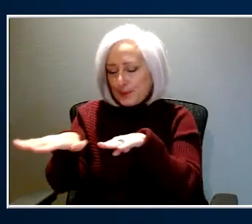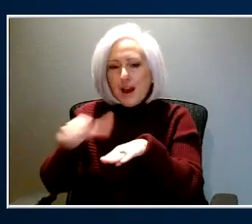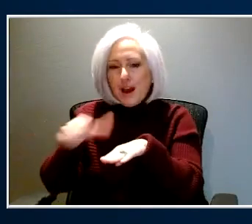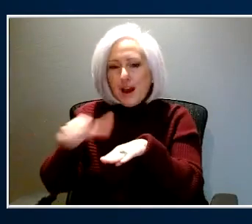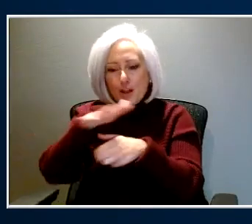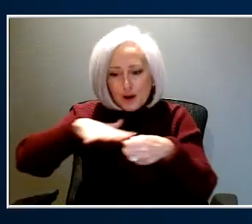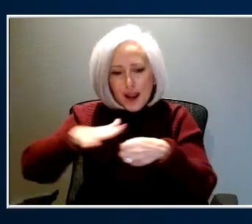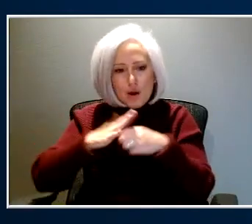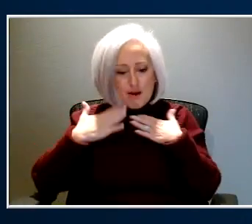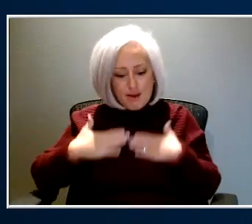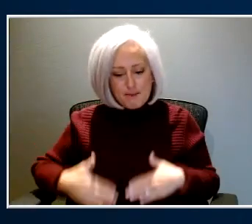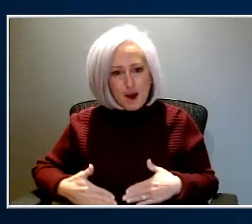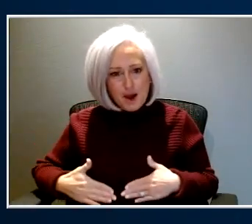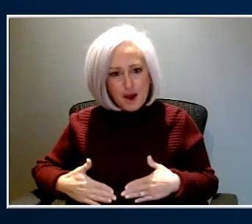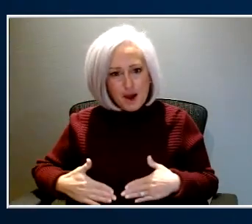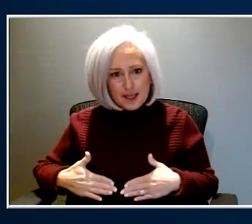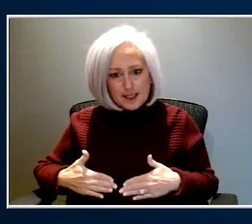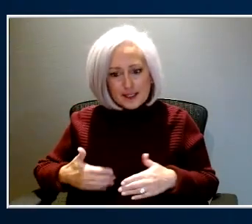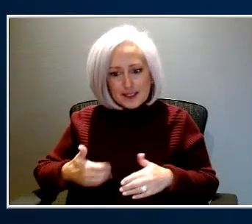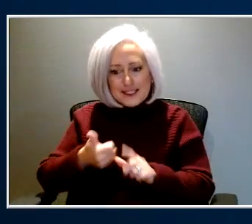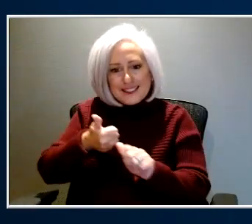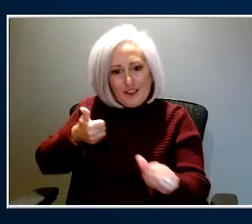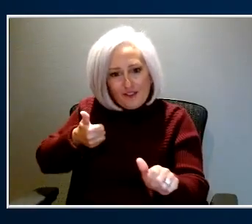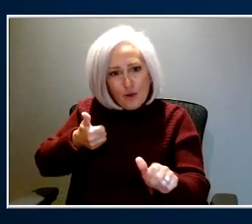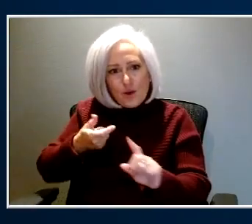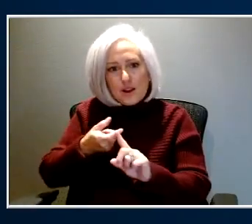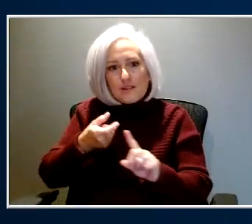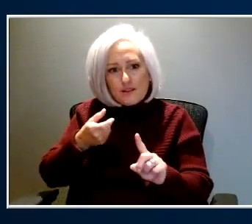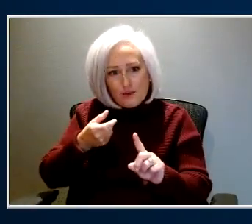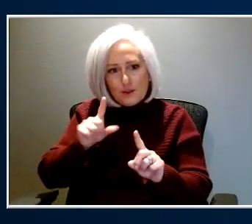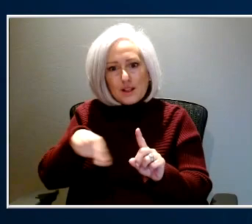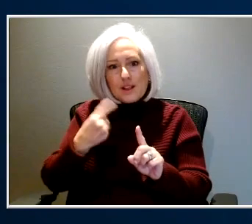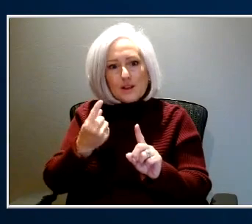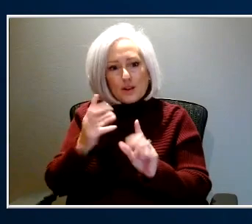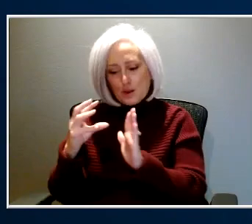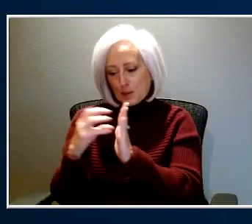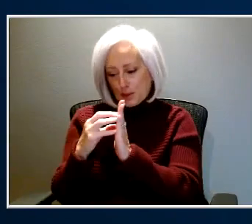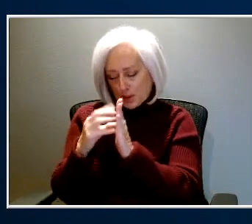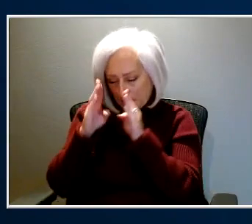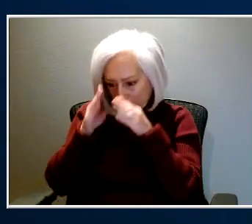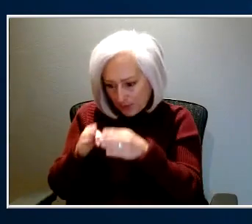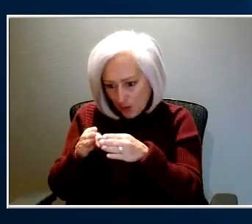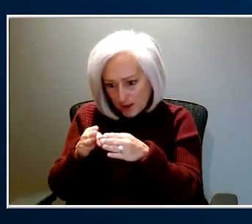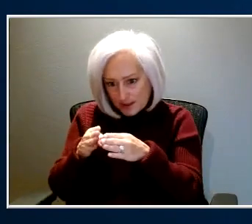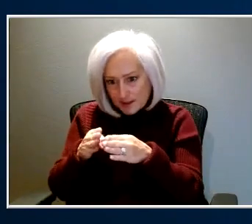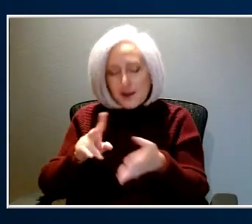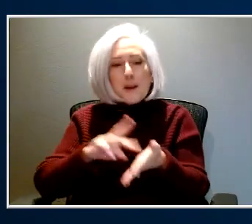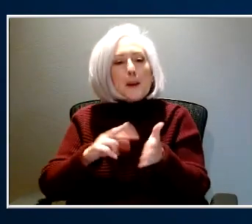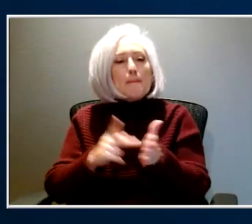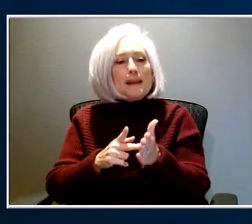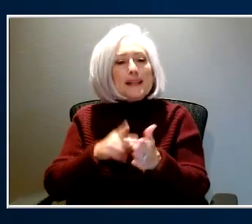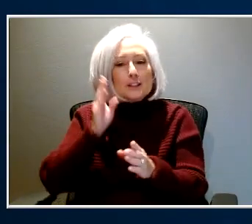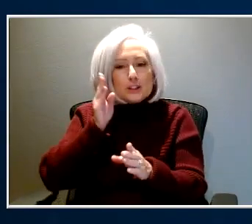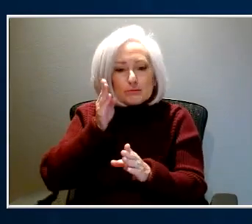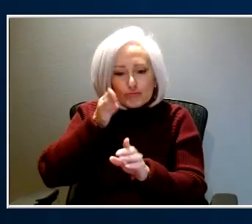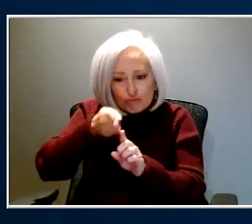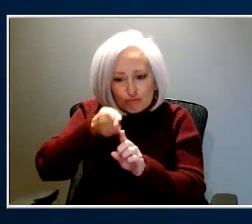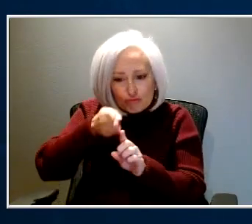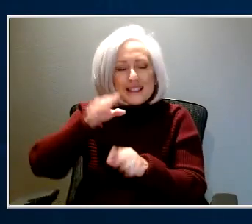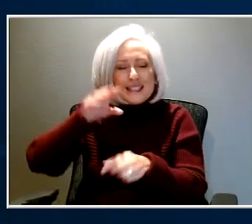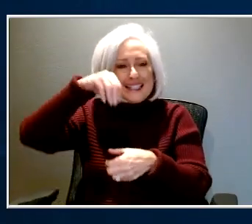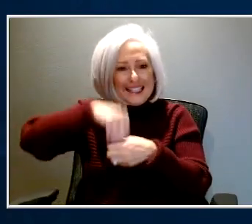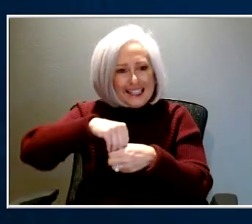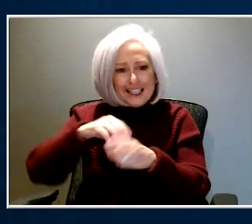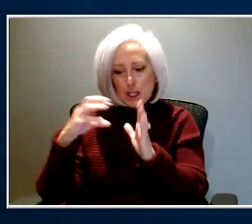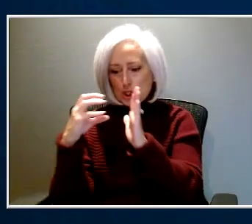And actually, the best way to do that is by putting the radiation directly into the tumor, like brachytherapy. And there's no